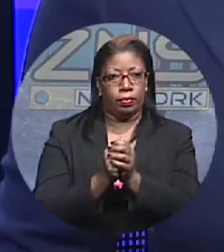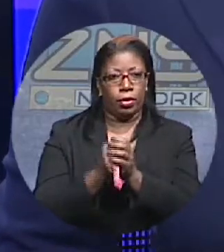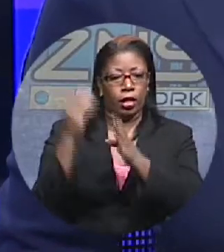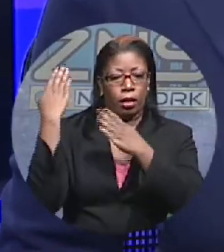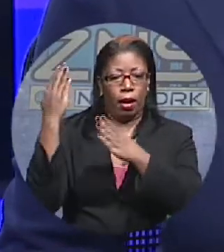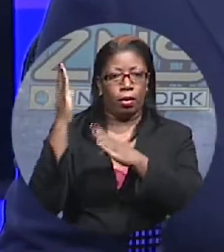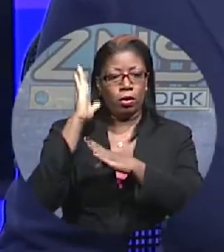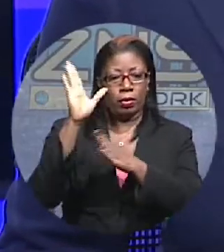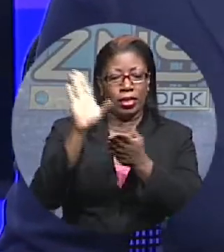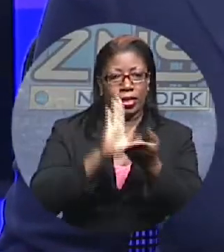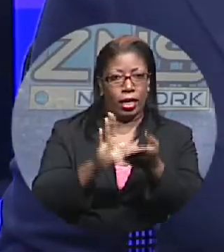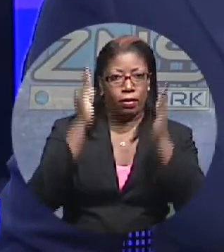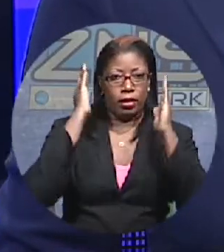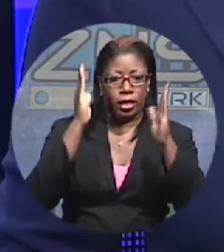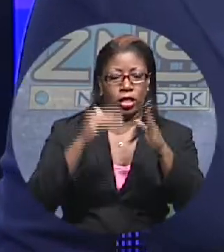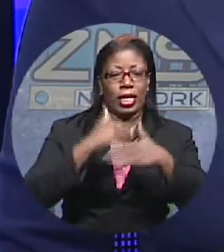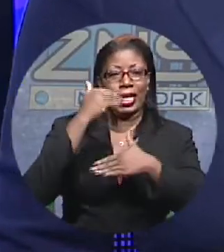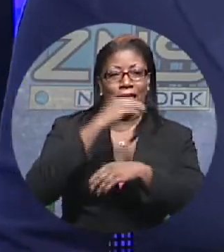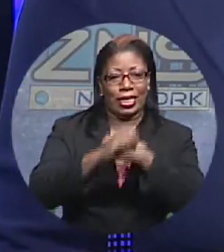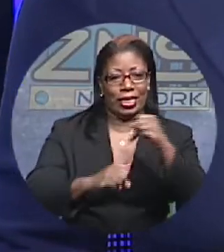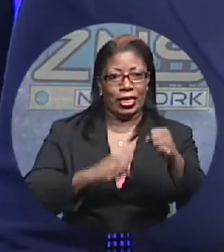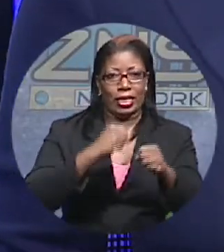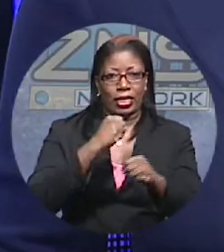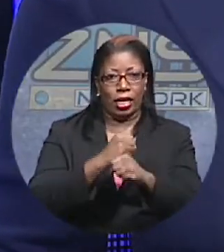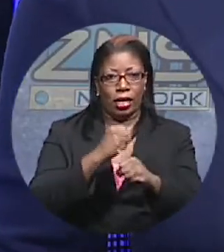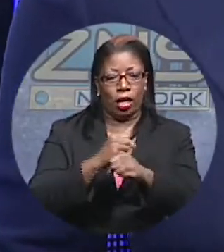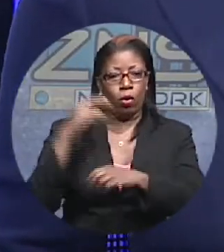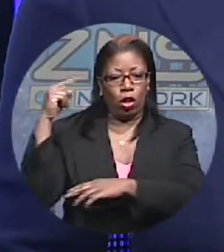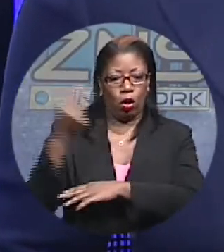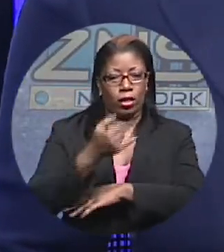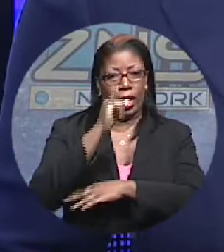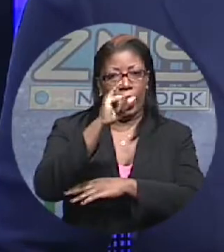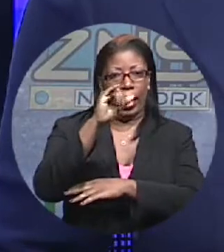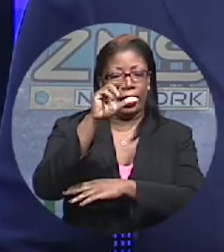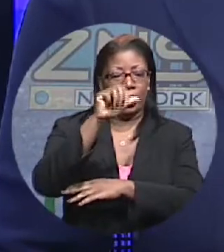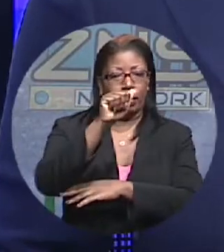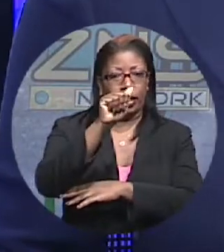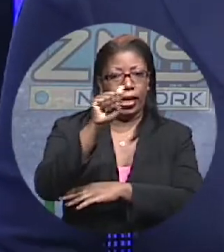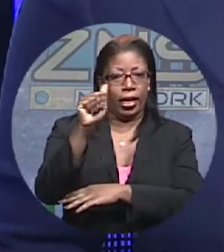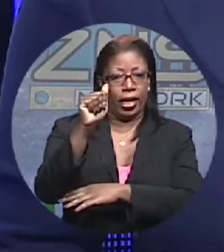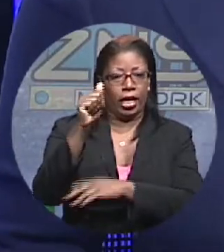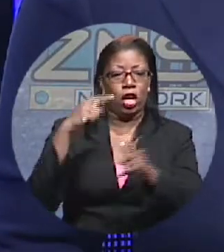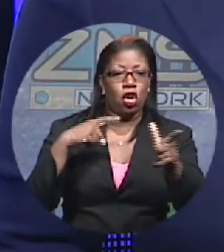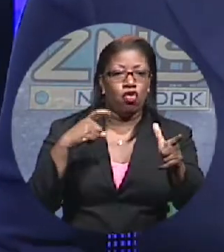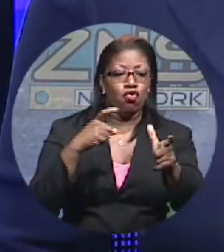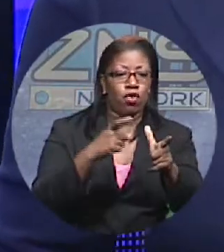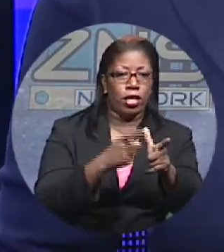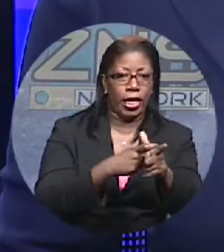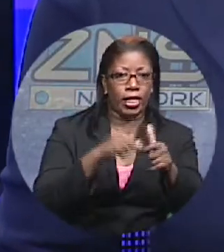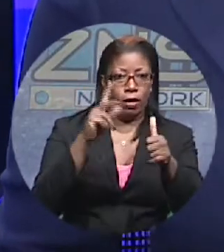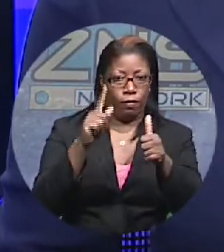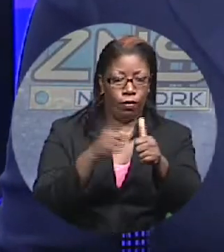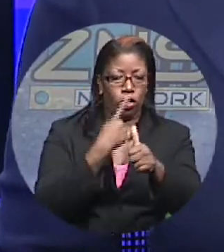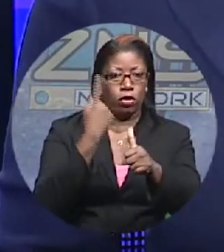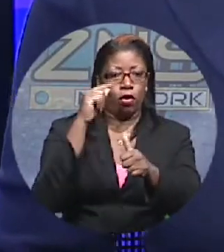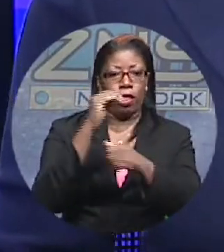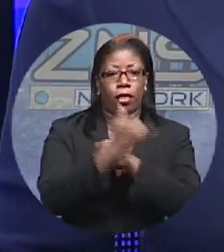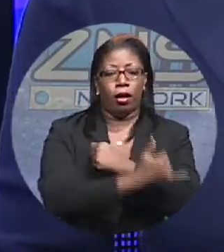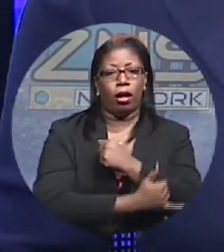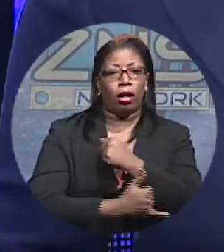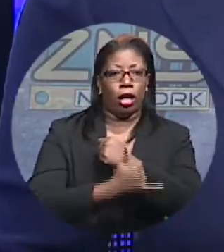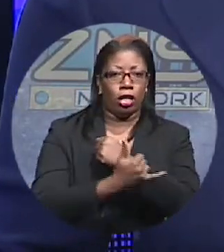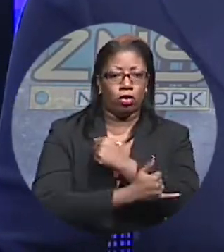The Bahamas will be the center of attention next year as it will host the IAAF World Relays. It's a first for the country as the